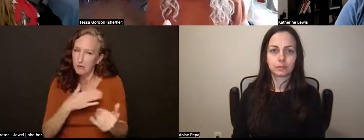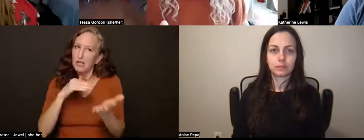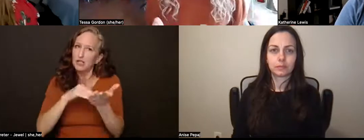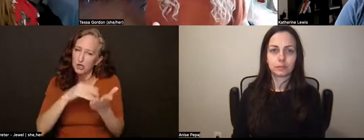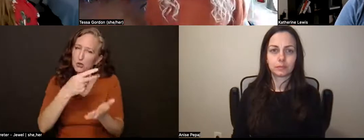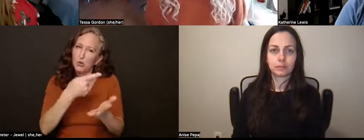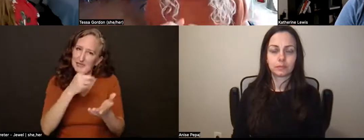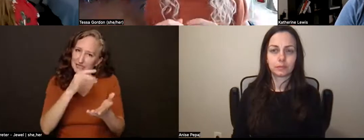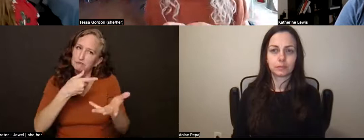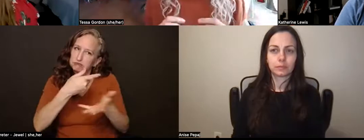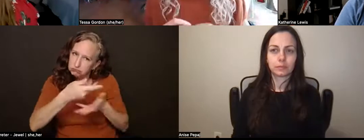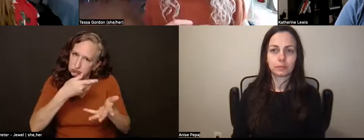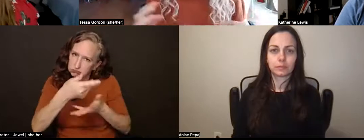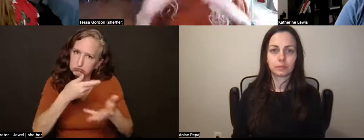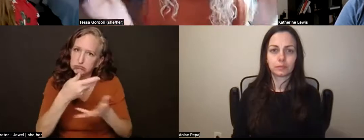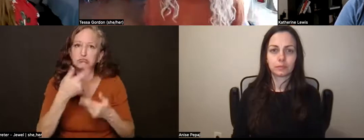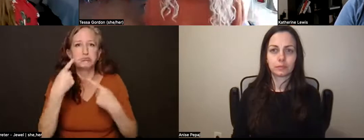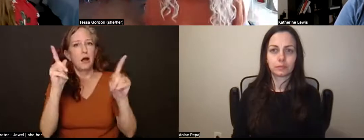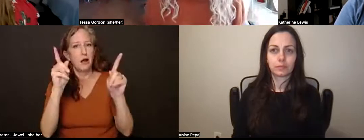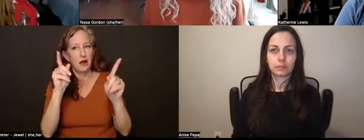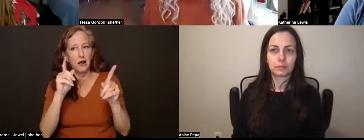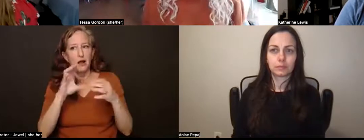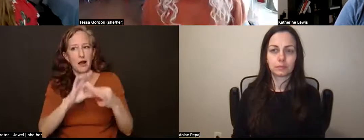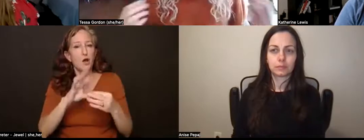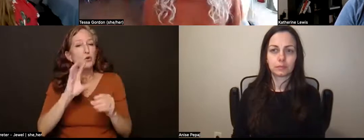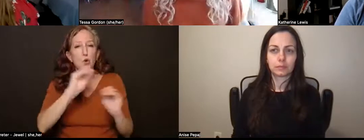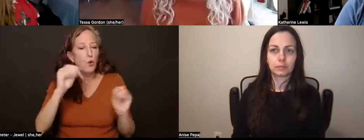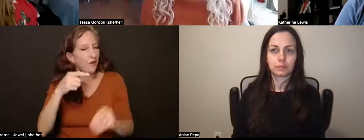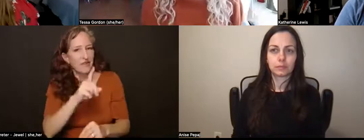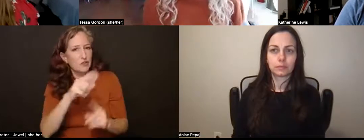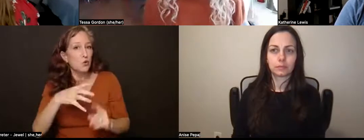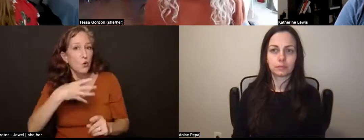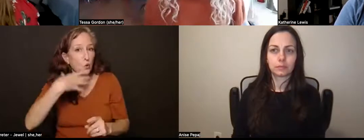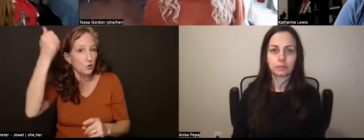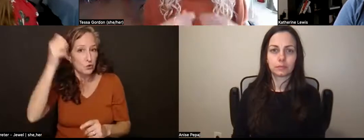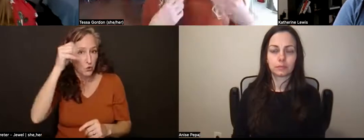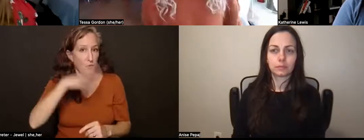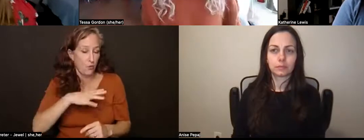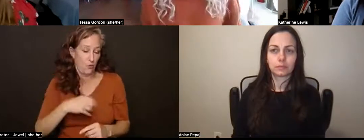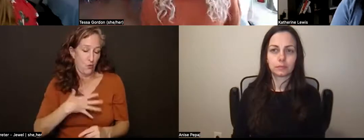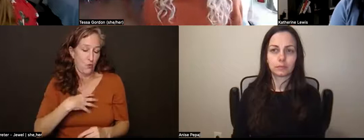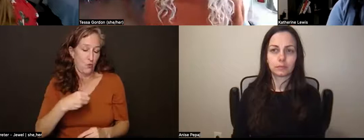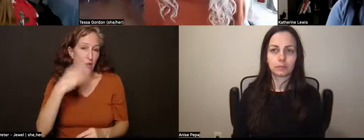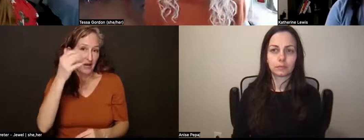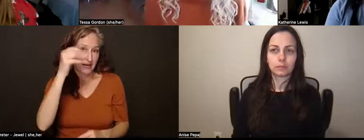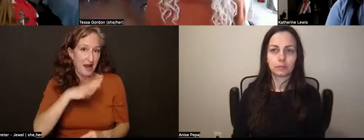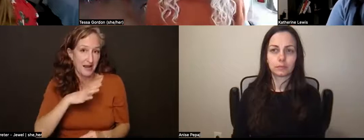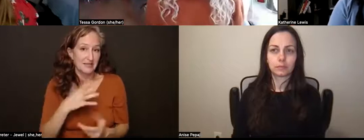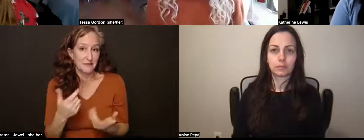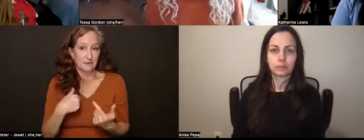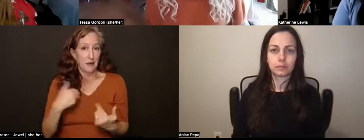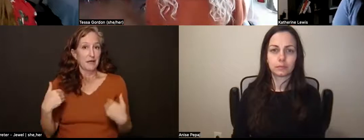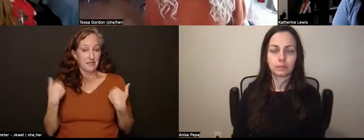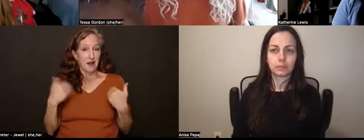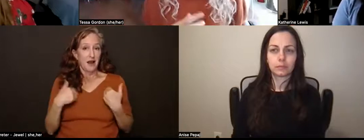but no offense to older white guys, but older white guy who, I'm a young female,